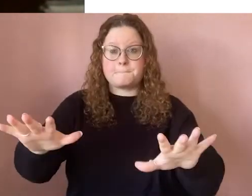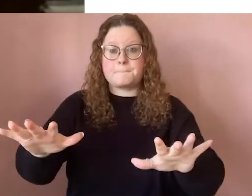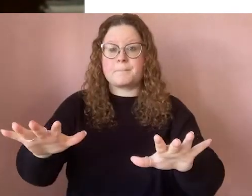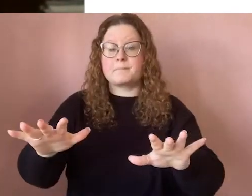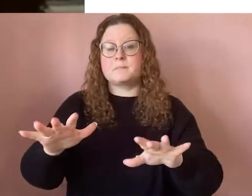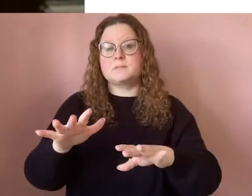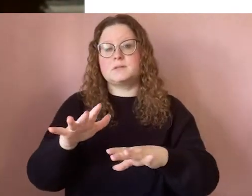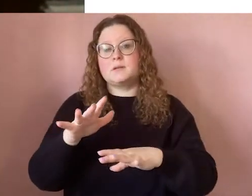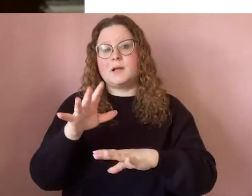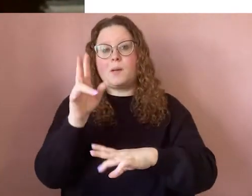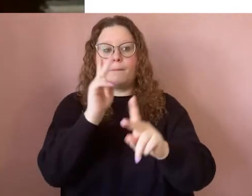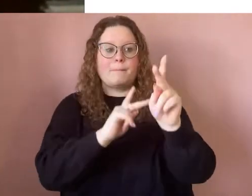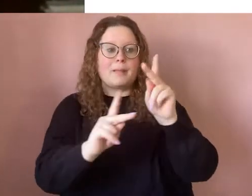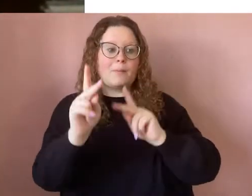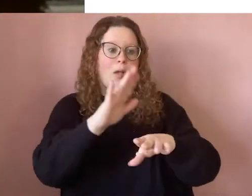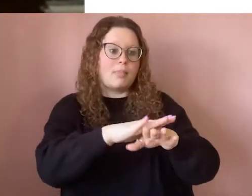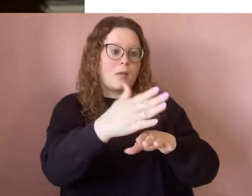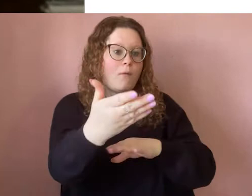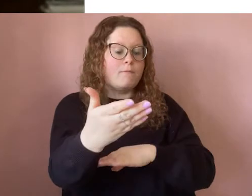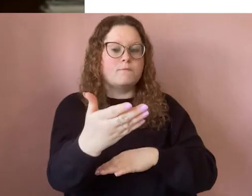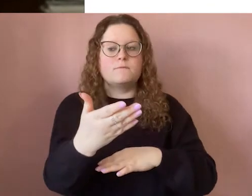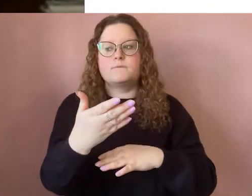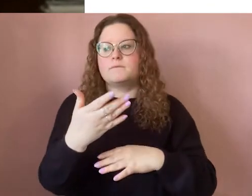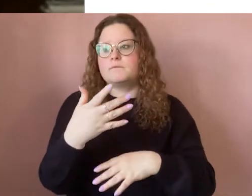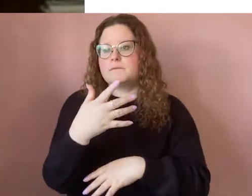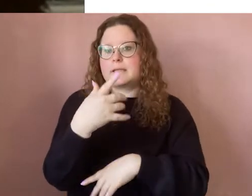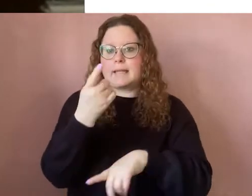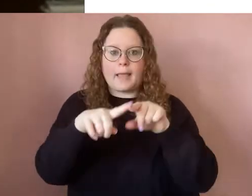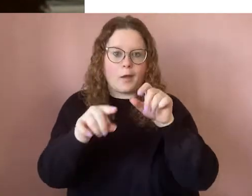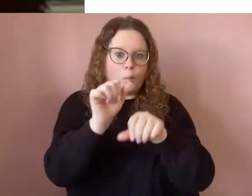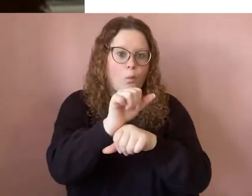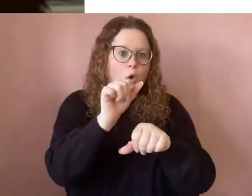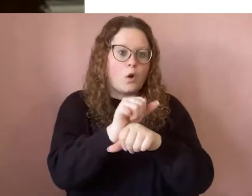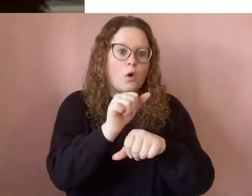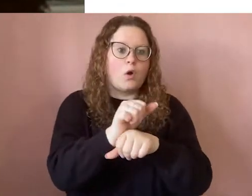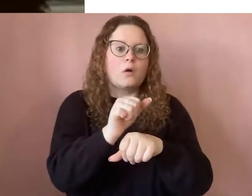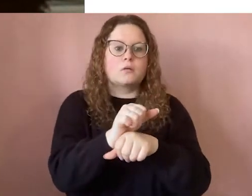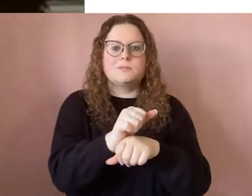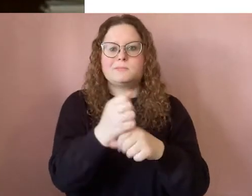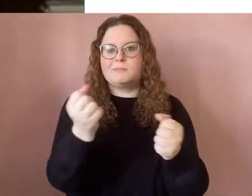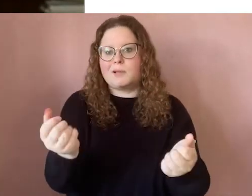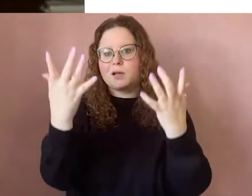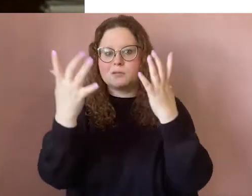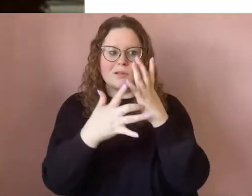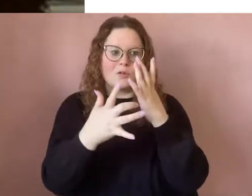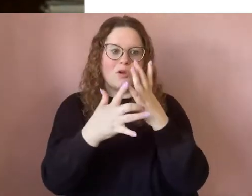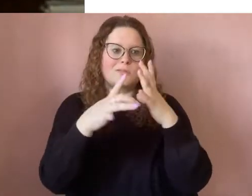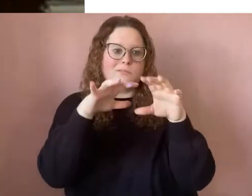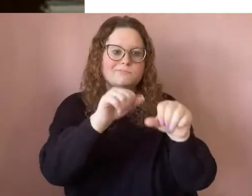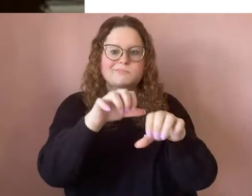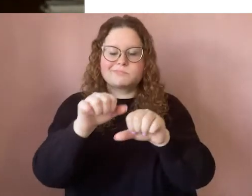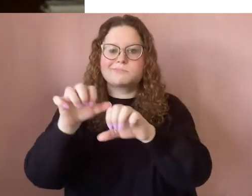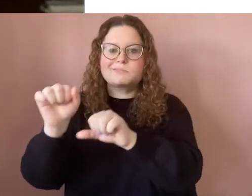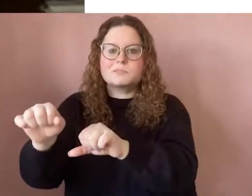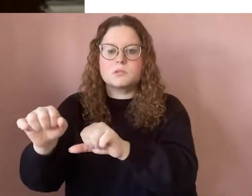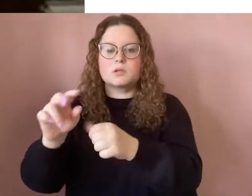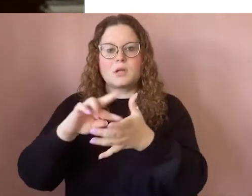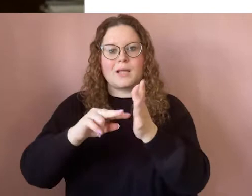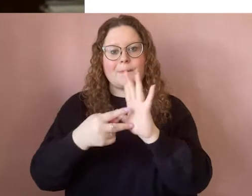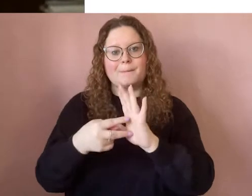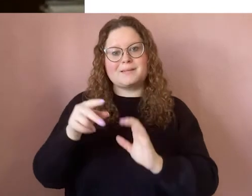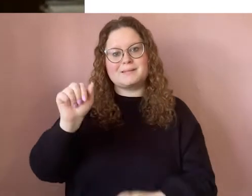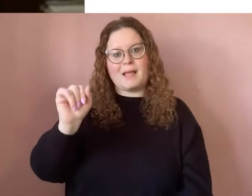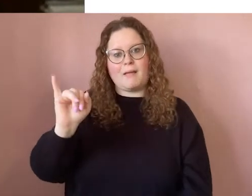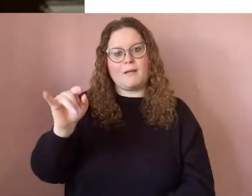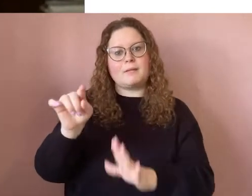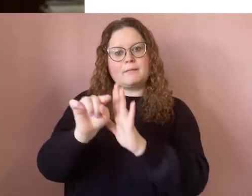throwing people out of work, creating a blizzard of uncertainty across the economy, then artificial intelligence will